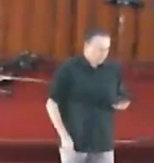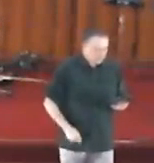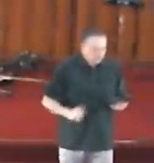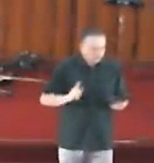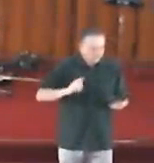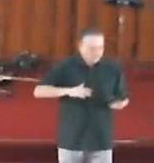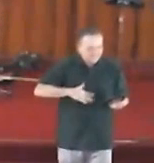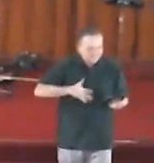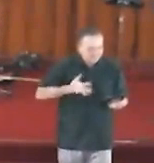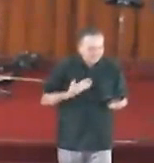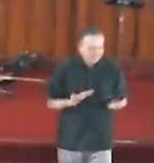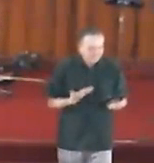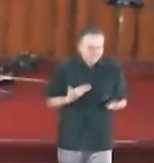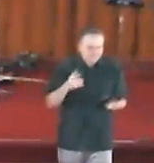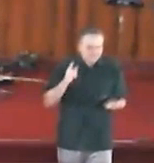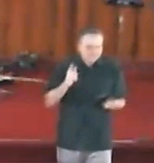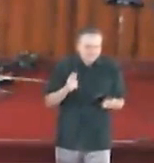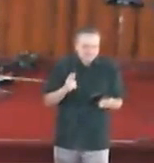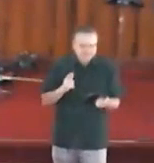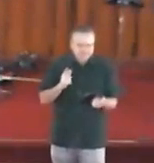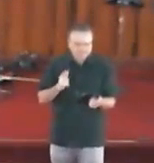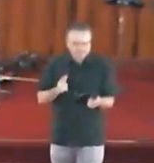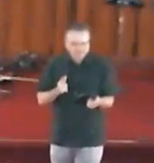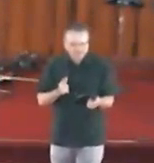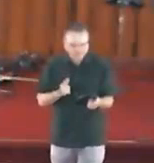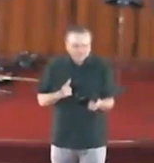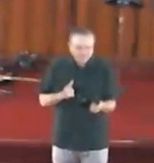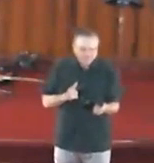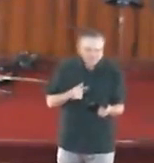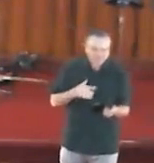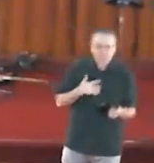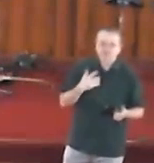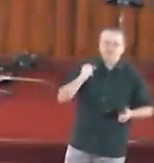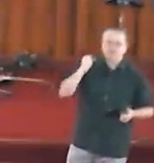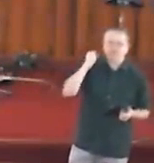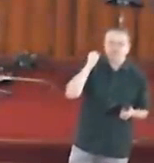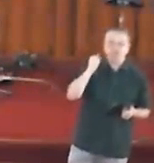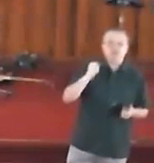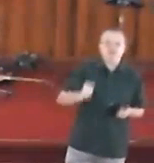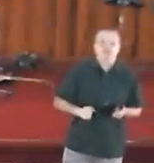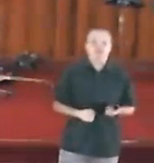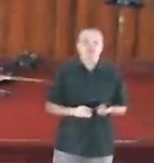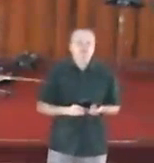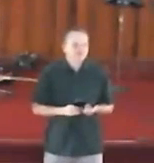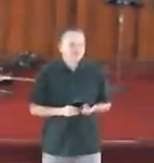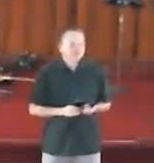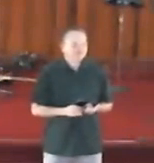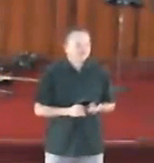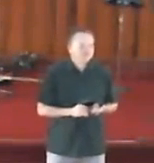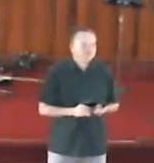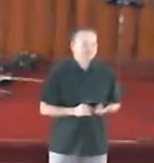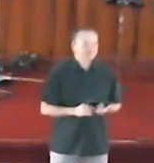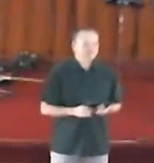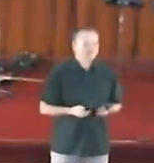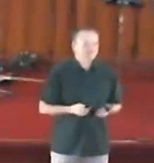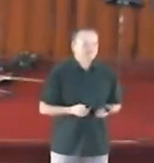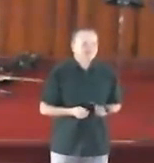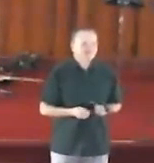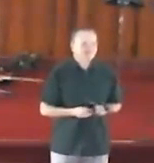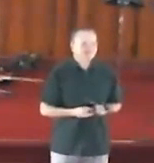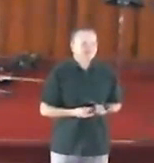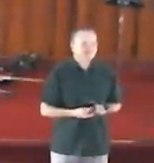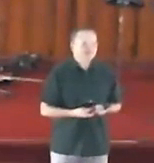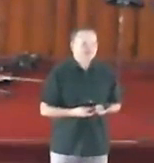Espíritu. Para que la fe de ustedes no dependa de la sabiduría humana, sino que del poder de Dios. My message